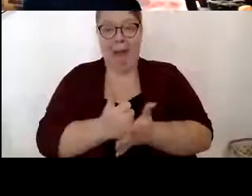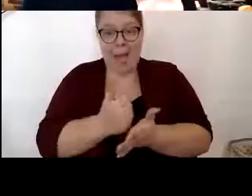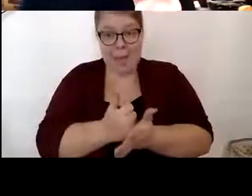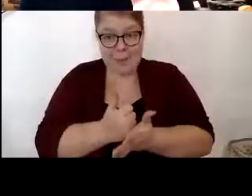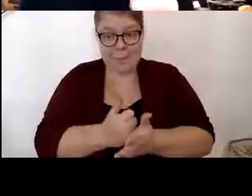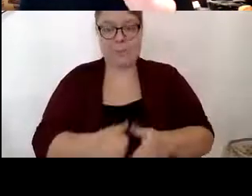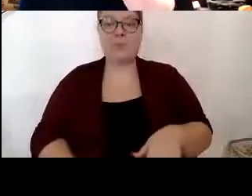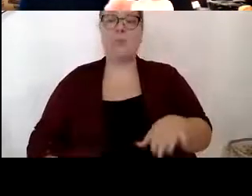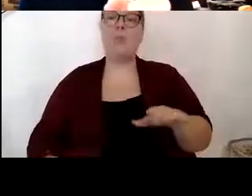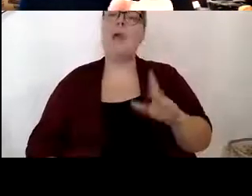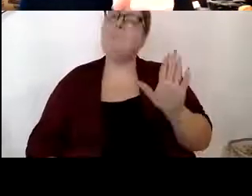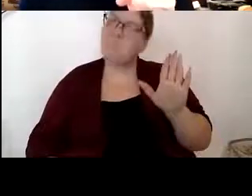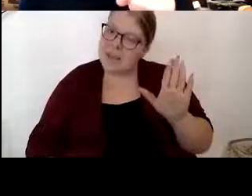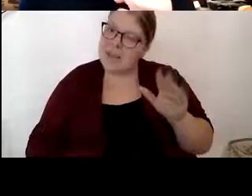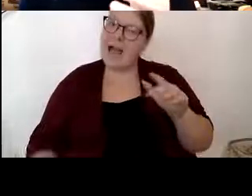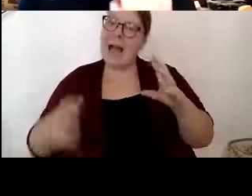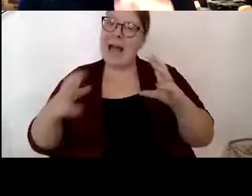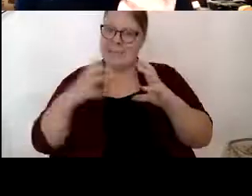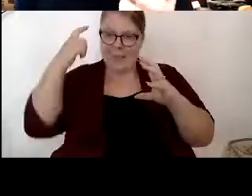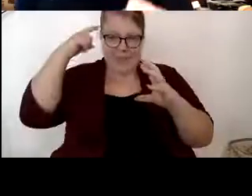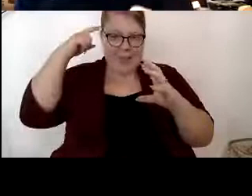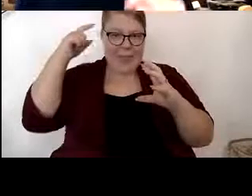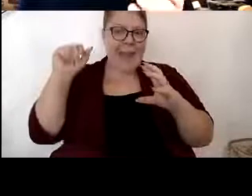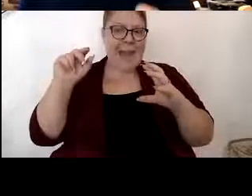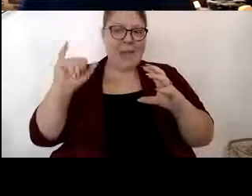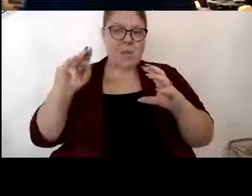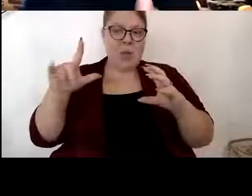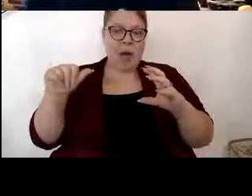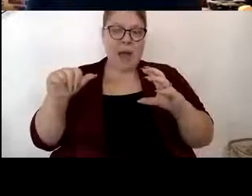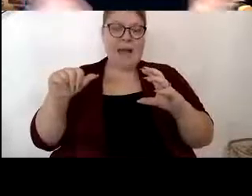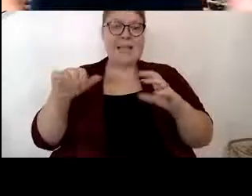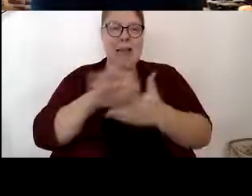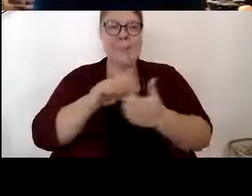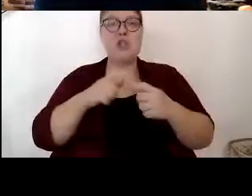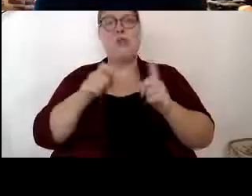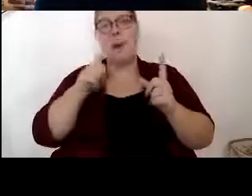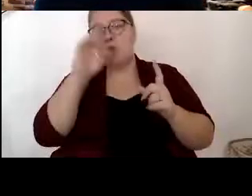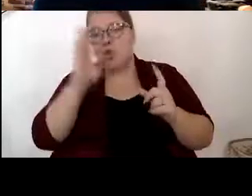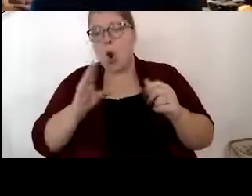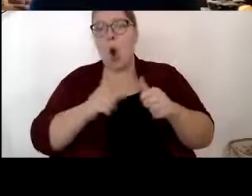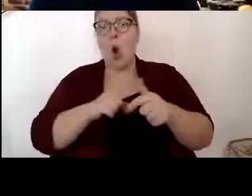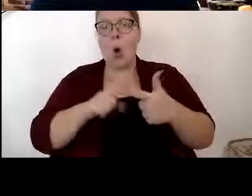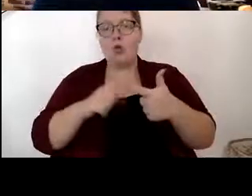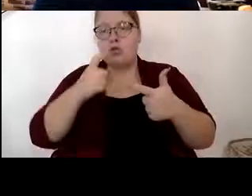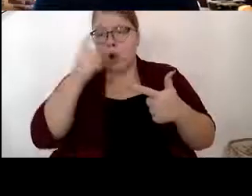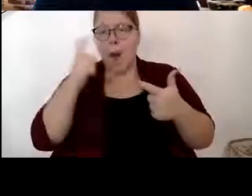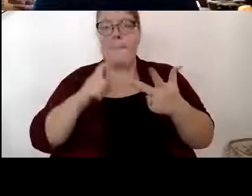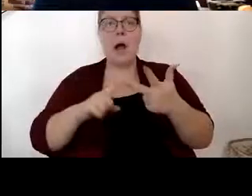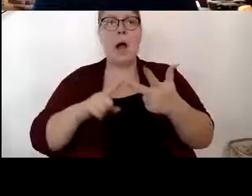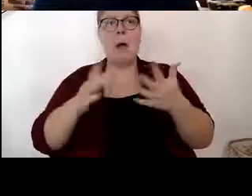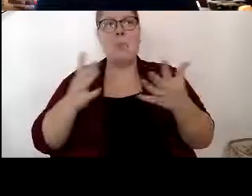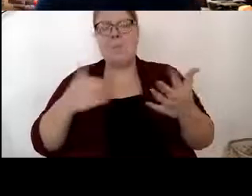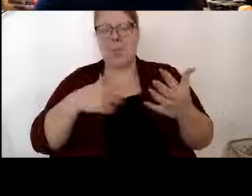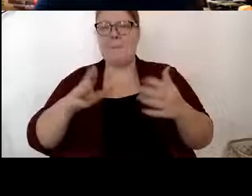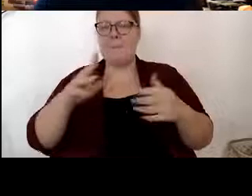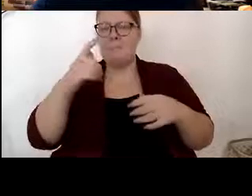the insula is damaged through an actual trauma or lesion or stroke. Then you're right, mindfulness would be contraindicated. So